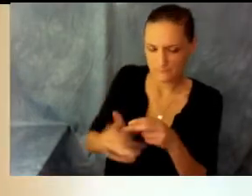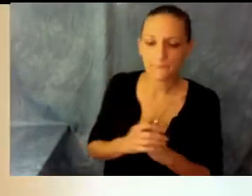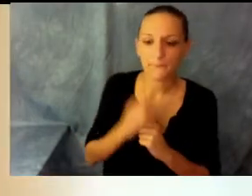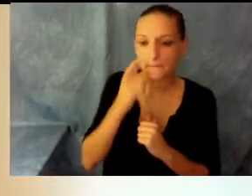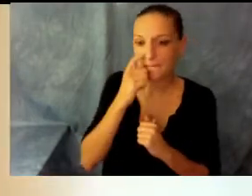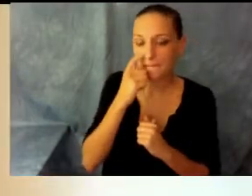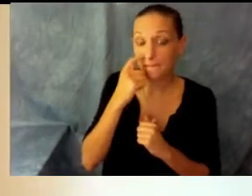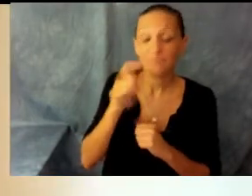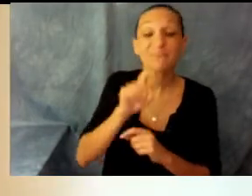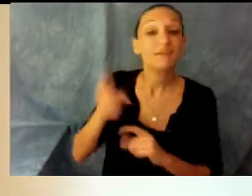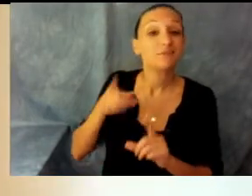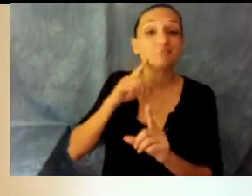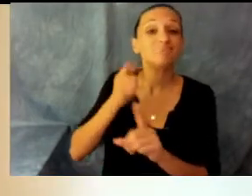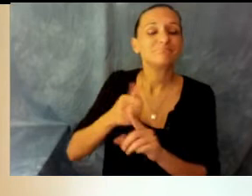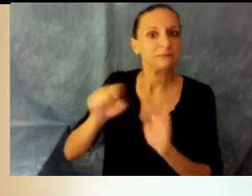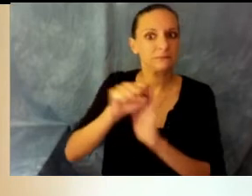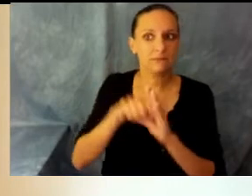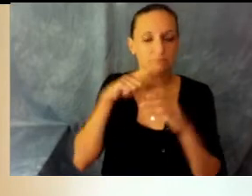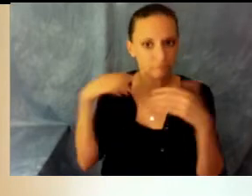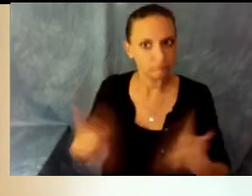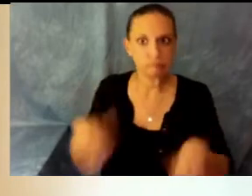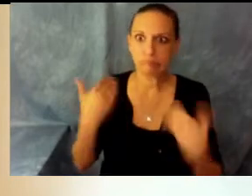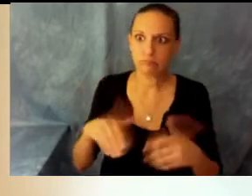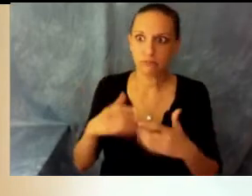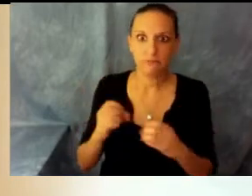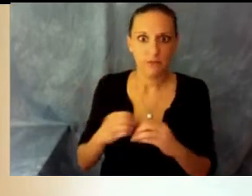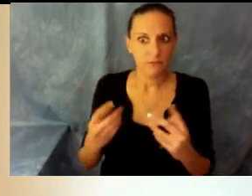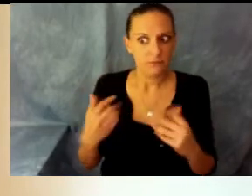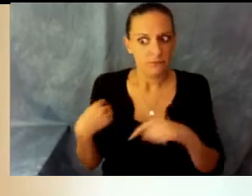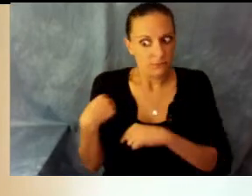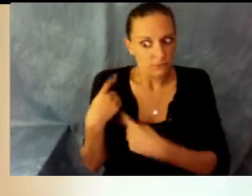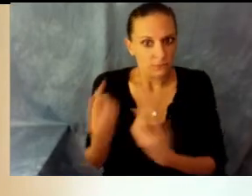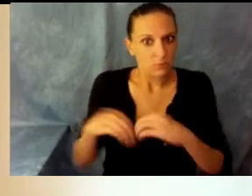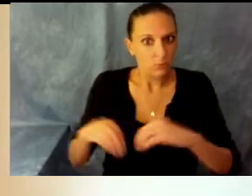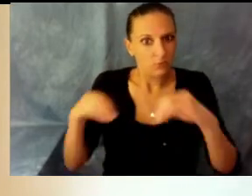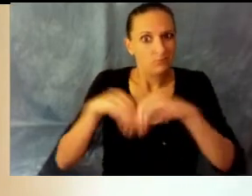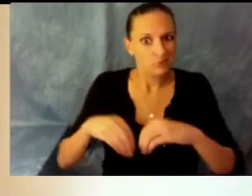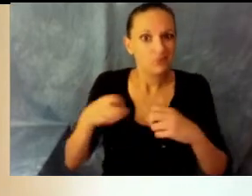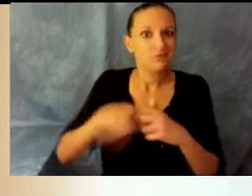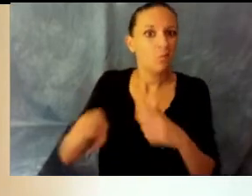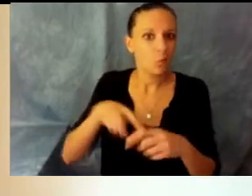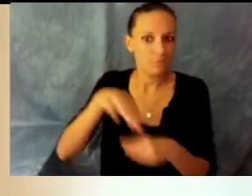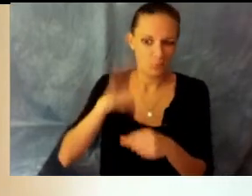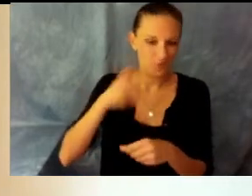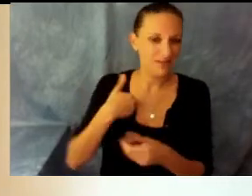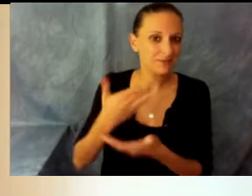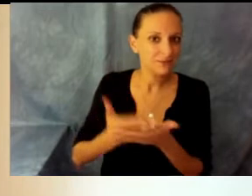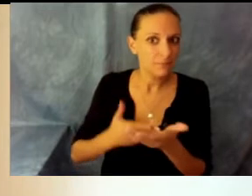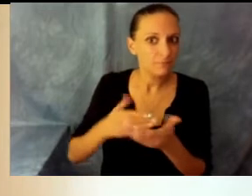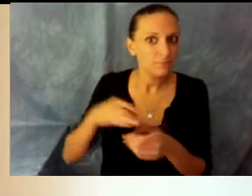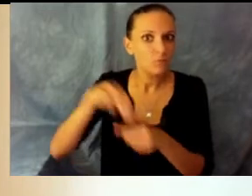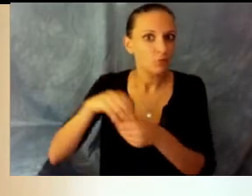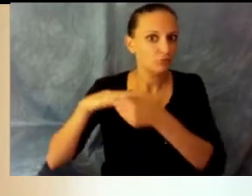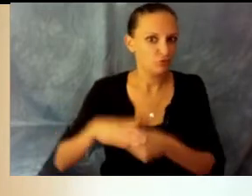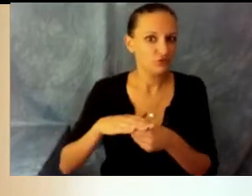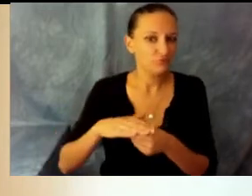that has made it, increasingly difficult, especially of late, to vote. We know that there were some voter suppression laws that were recently passed, but